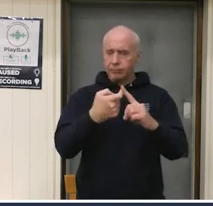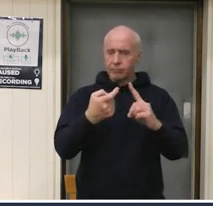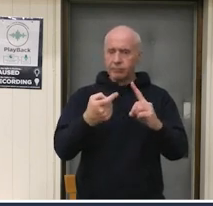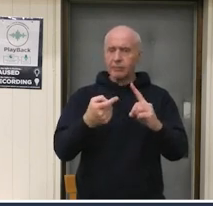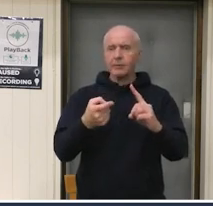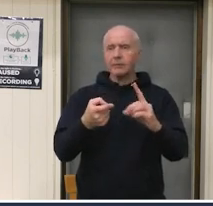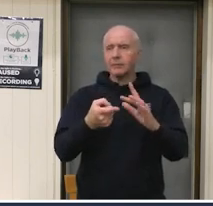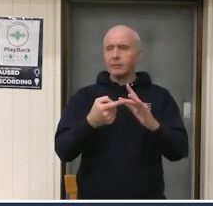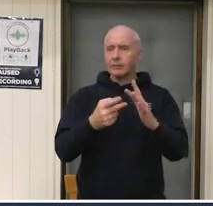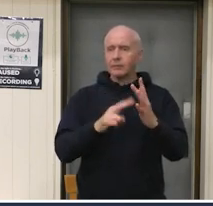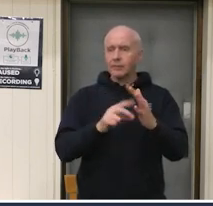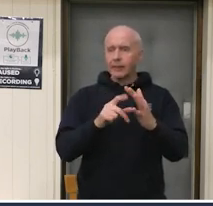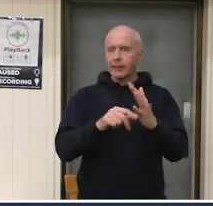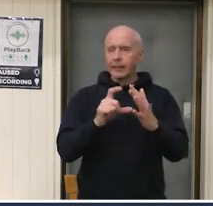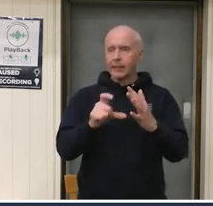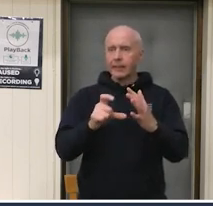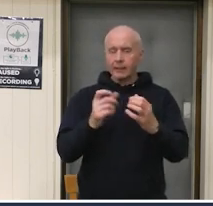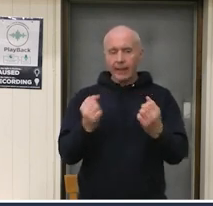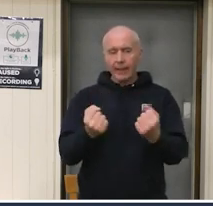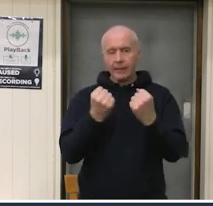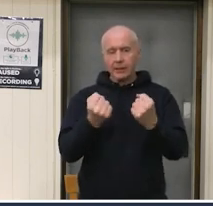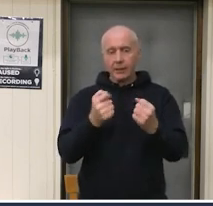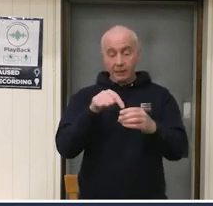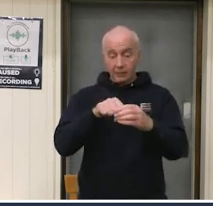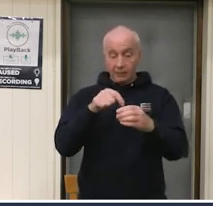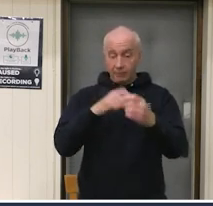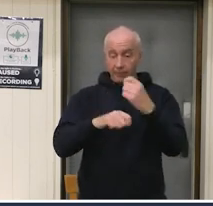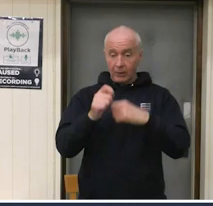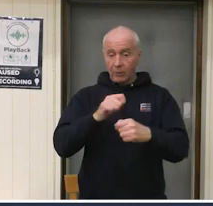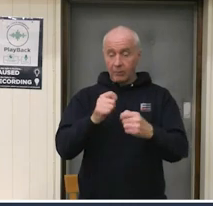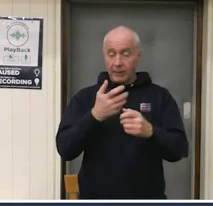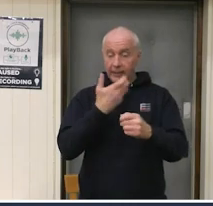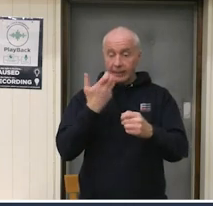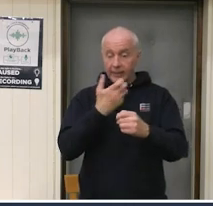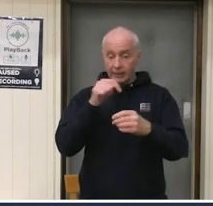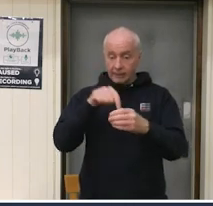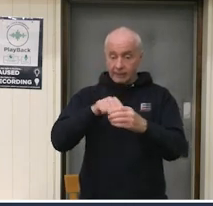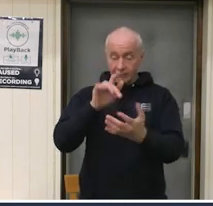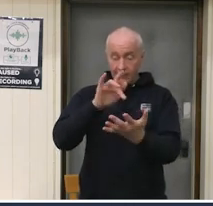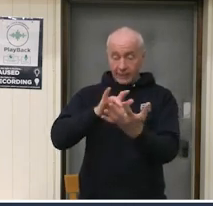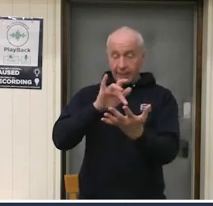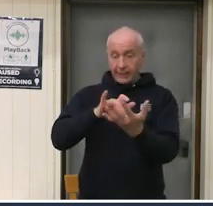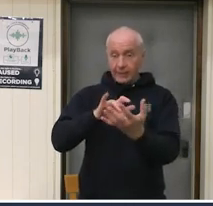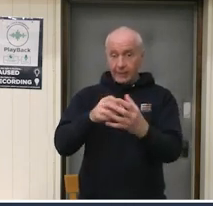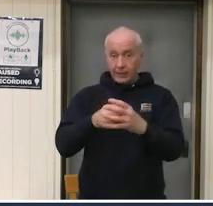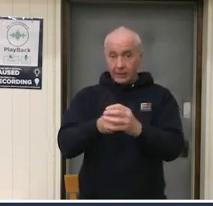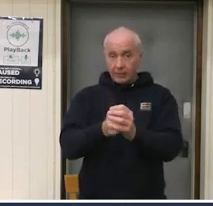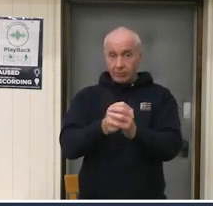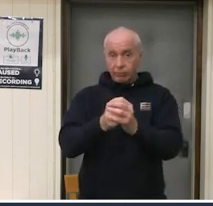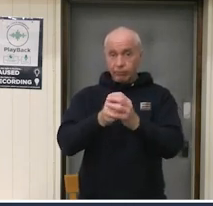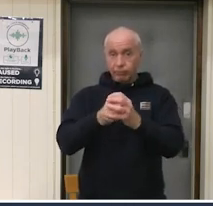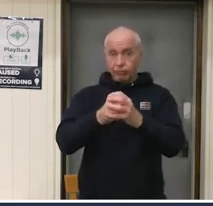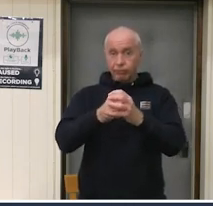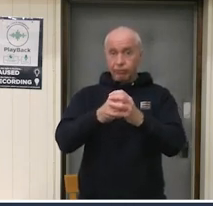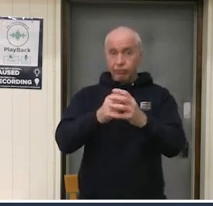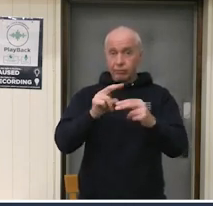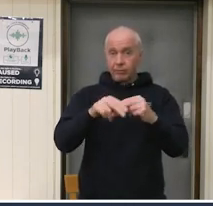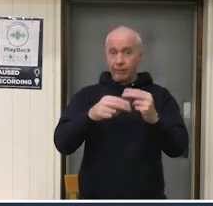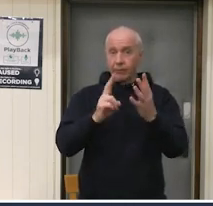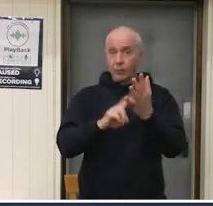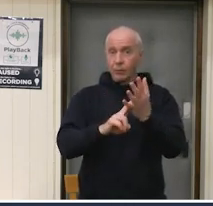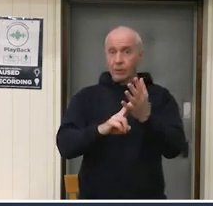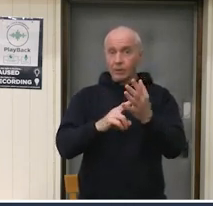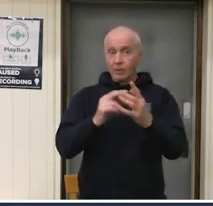turned into heating of the center of the fuel. That very, very center gets raised to fusion temperatures, and